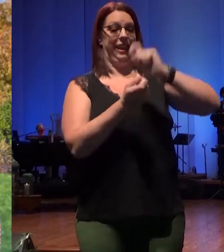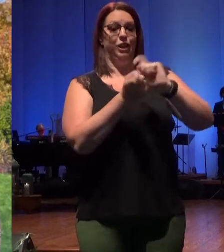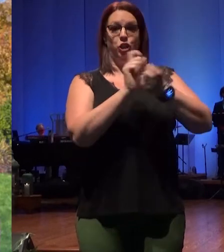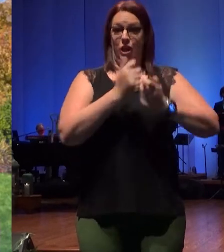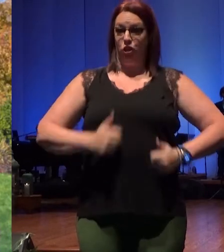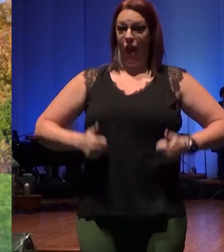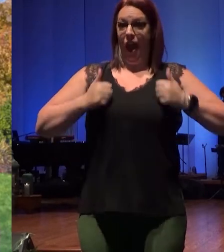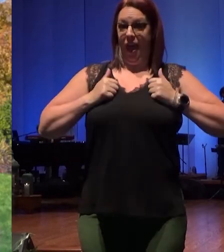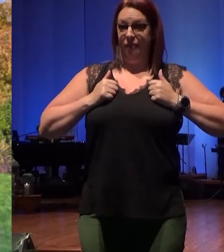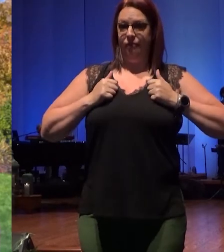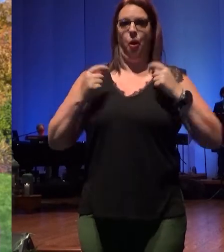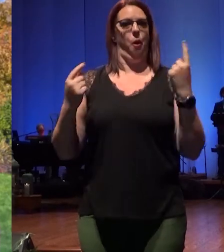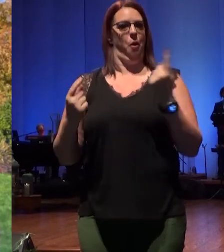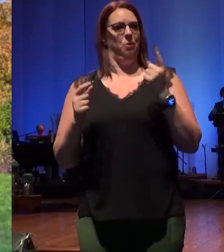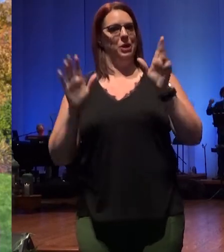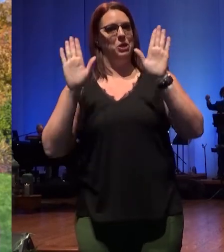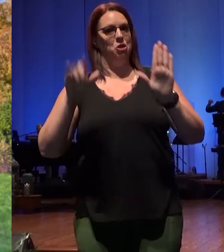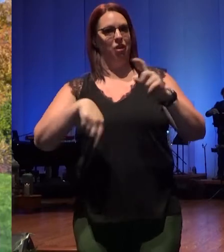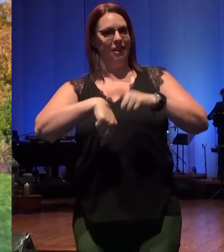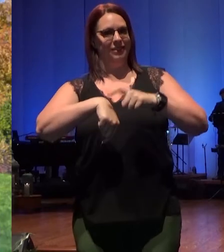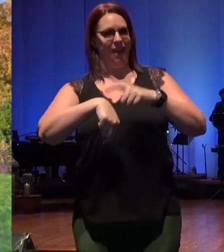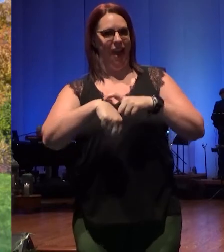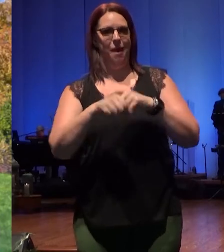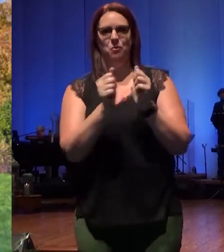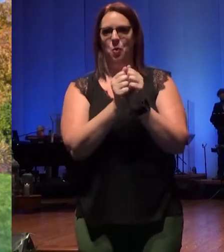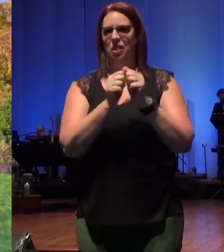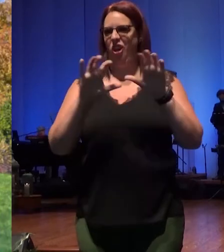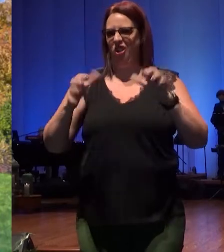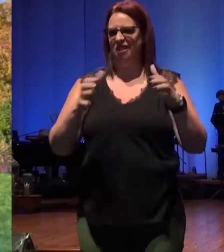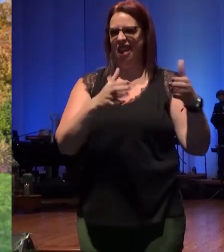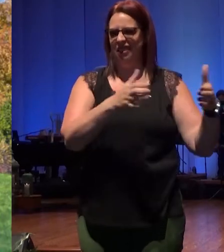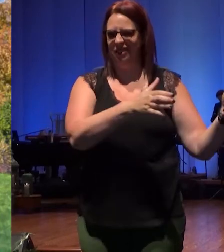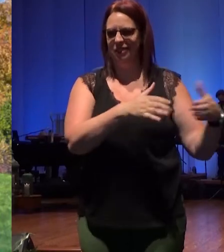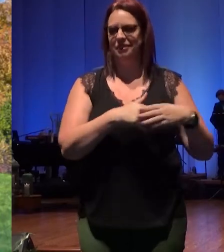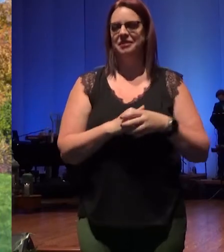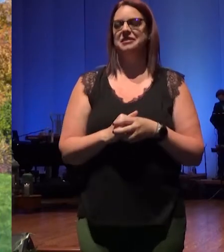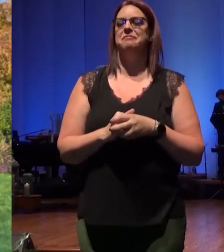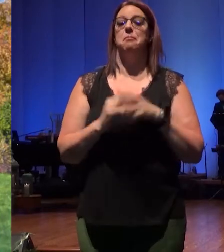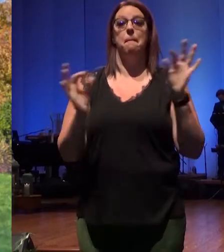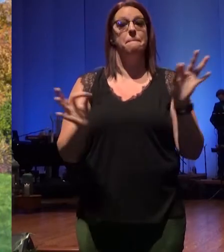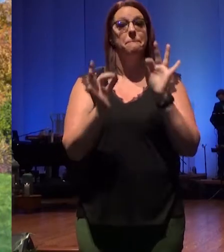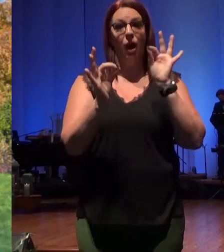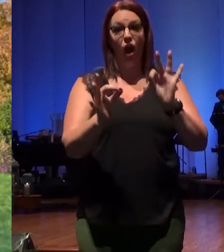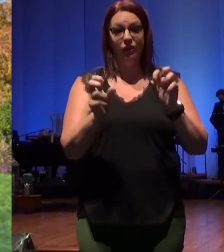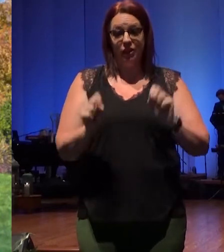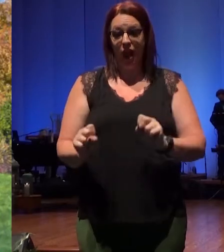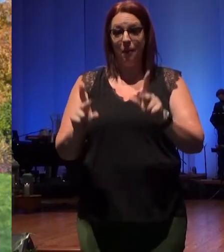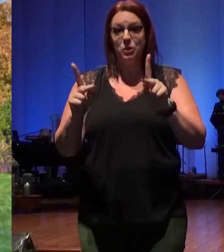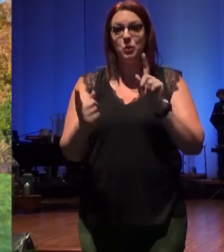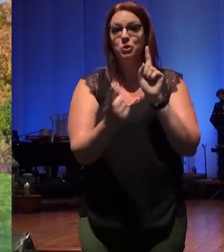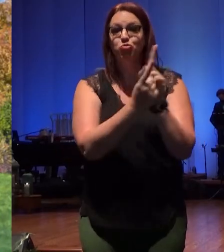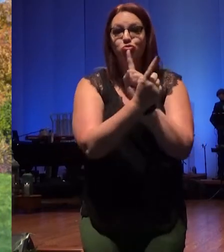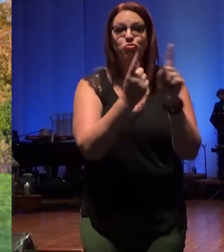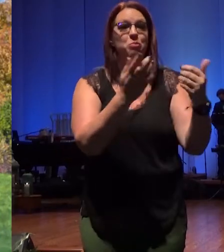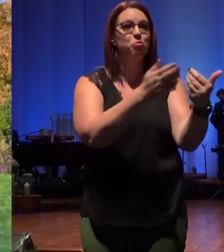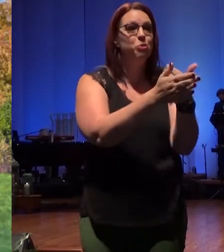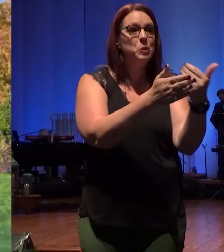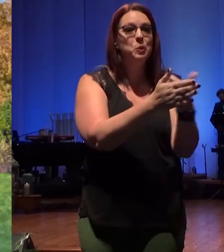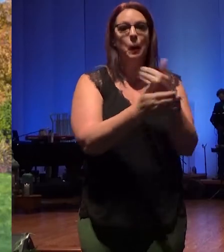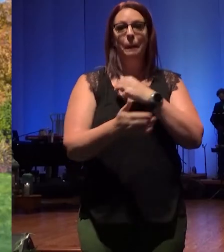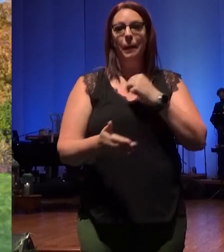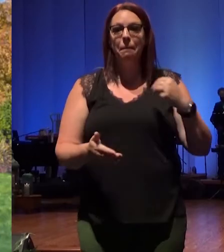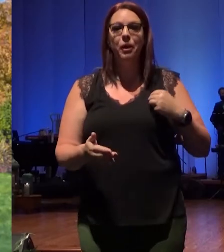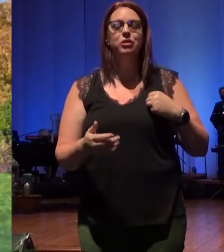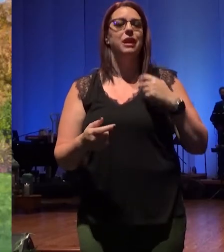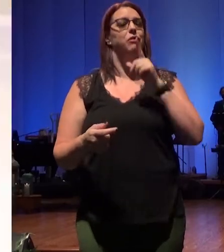always a great time here at Mile High Church with our classes. And a perfect opportunity to meet some new Mile Highers and to have a very